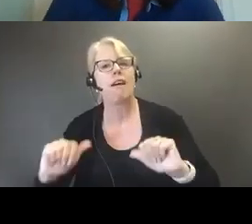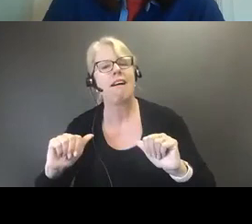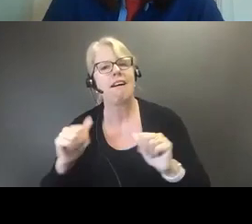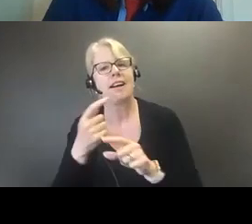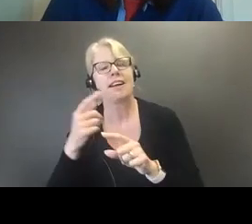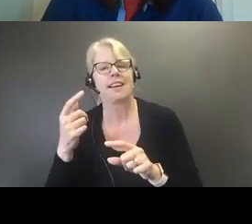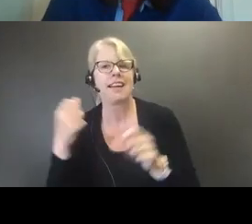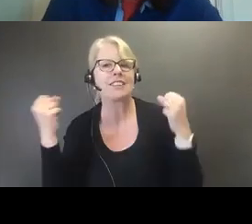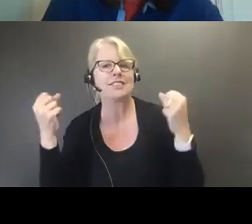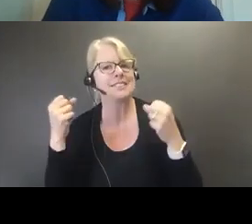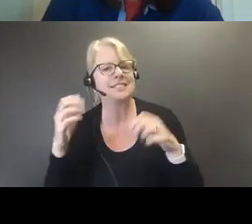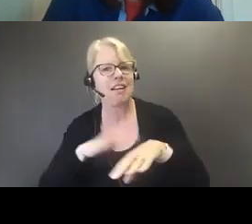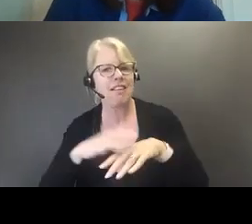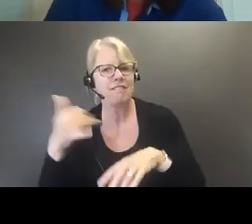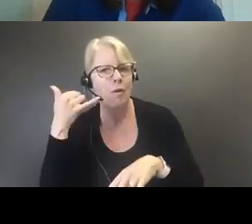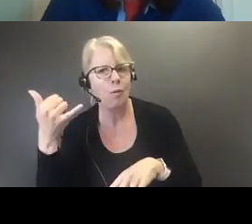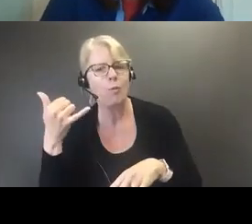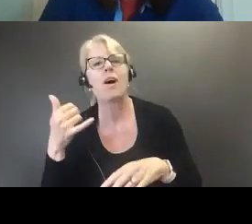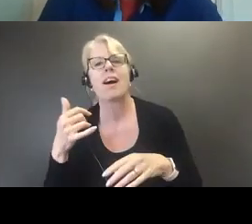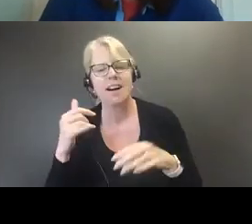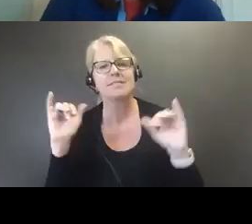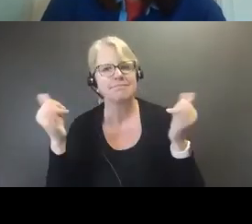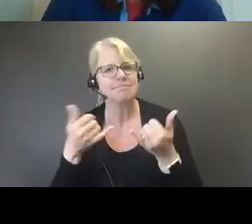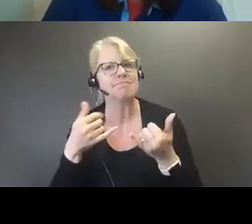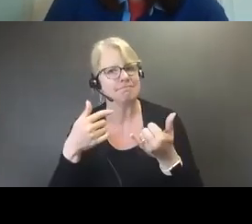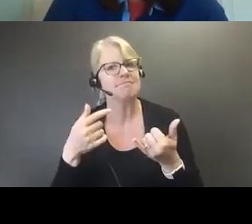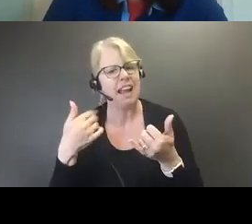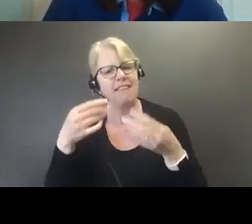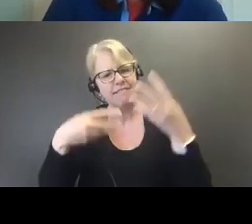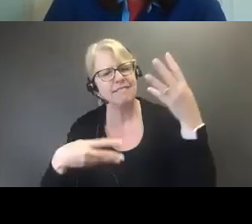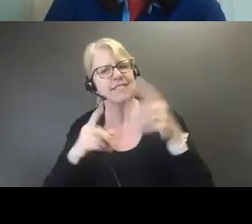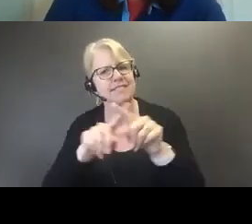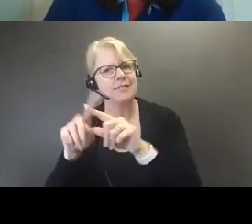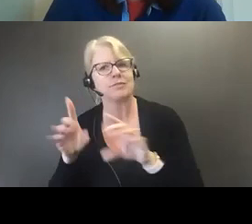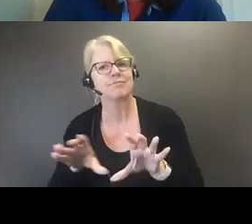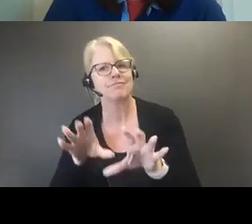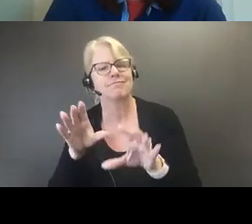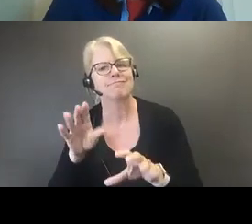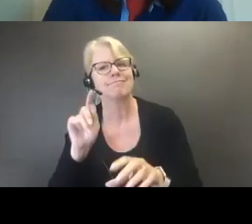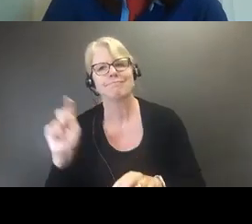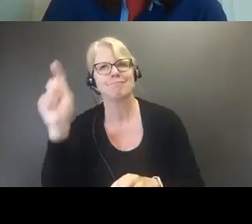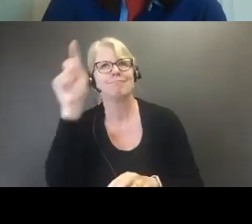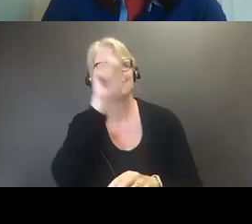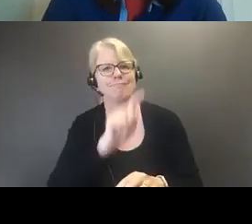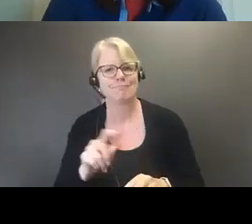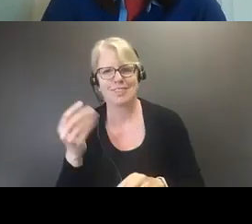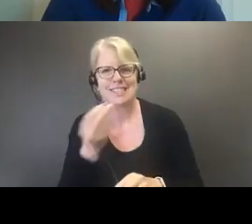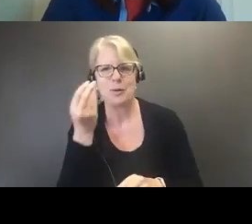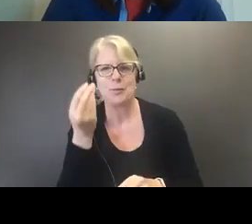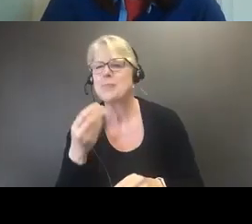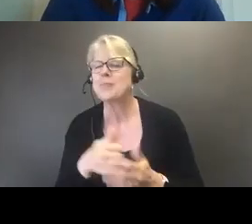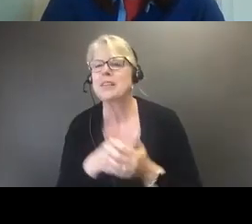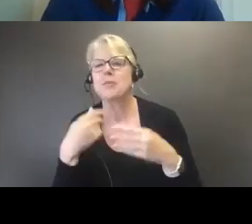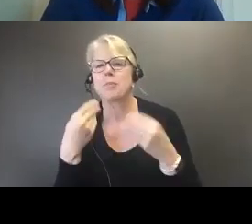phone. There's lots of different things that can be done, and that are being done in these different centers across the province. So we're providing